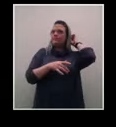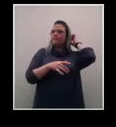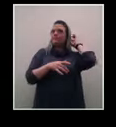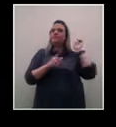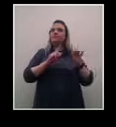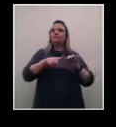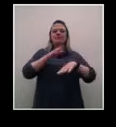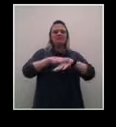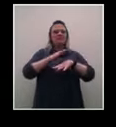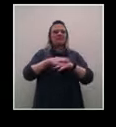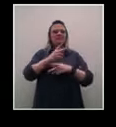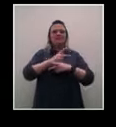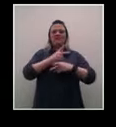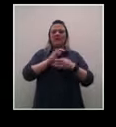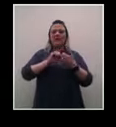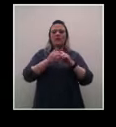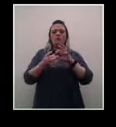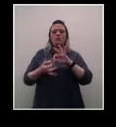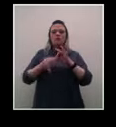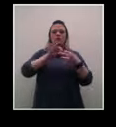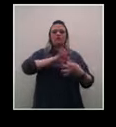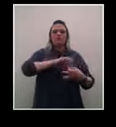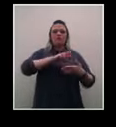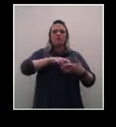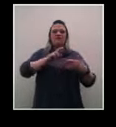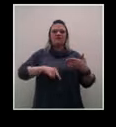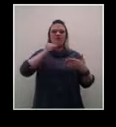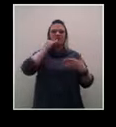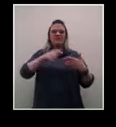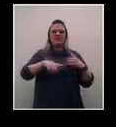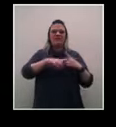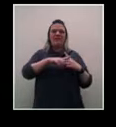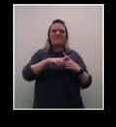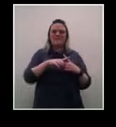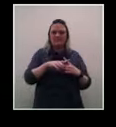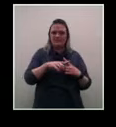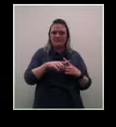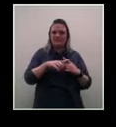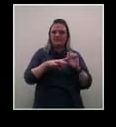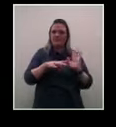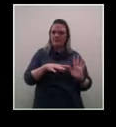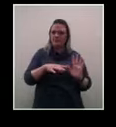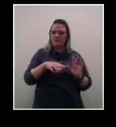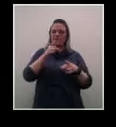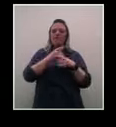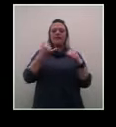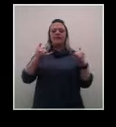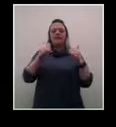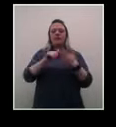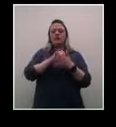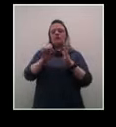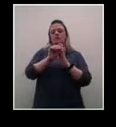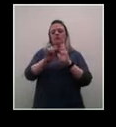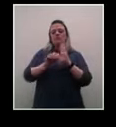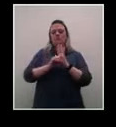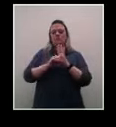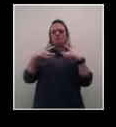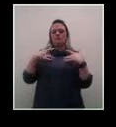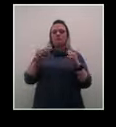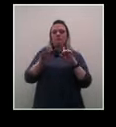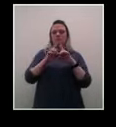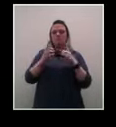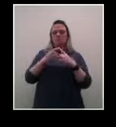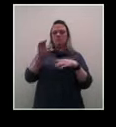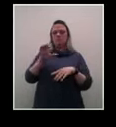people about how to interpret results if they're positive. So right now, New York State Health Department and CDC